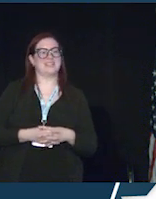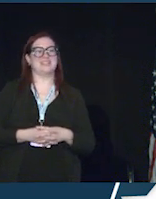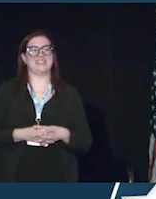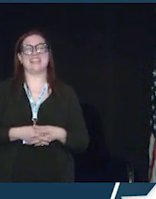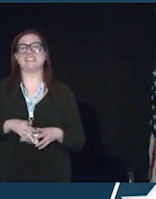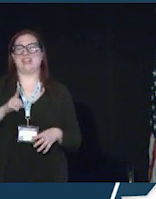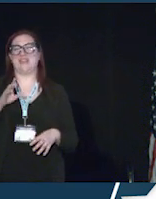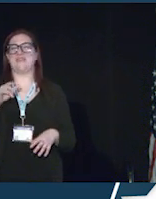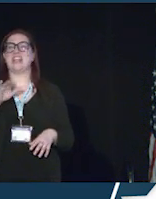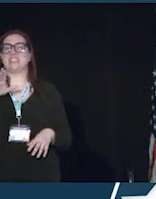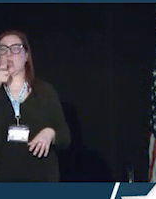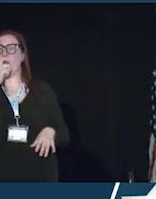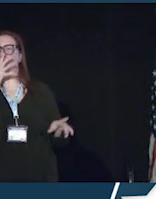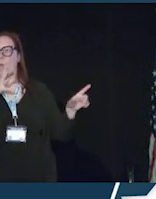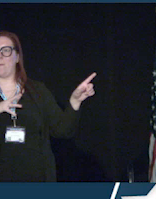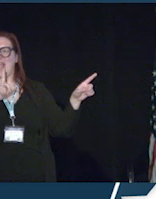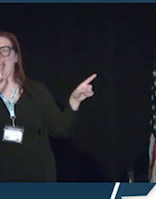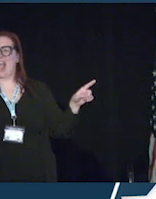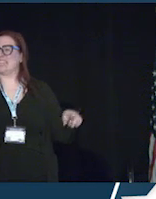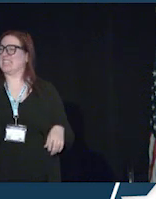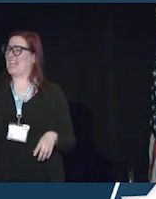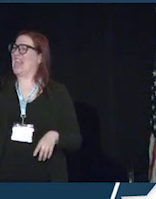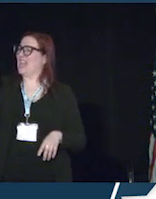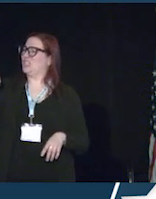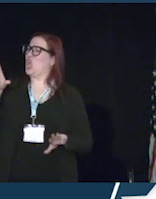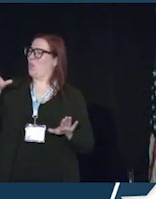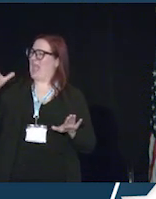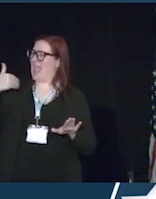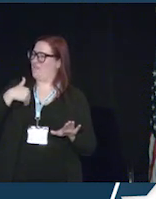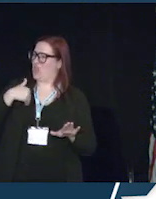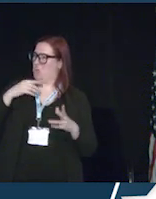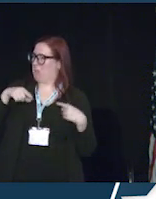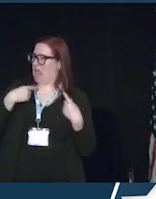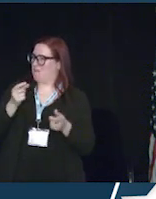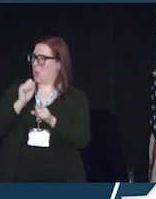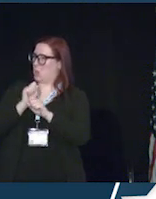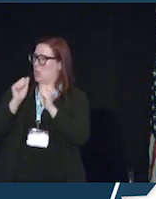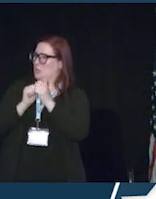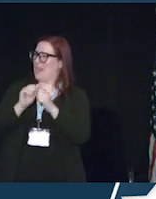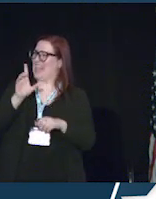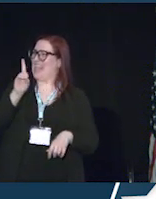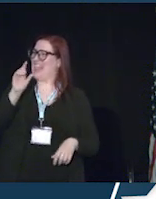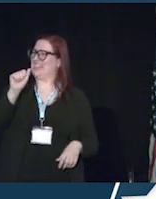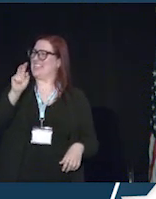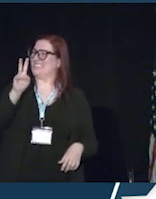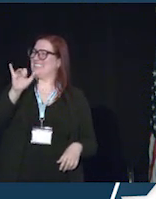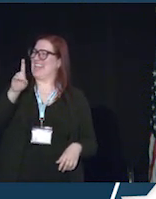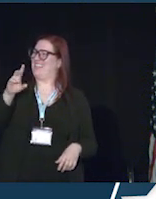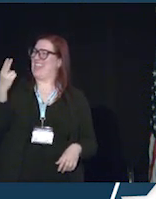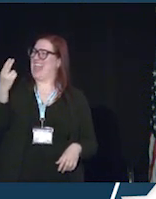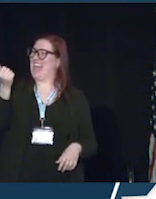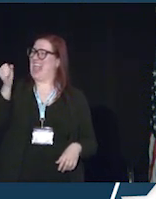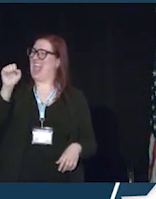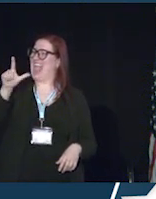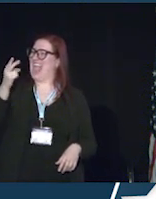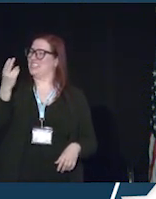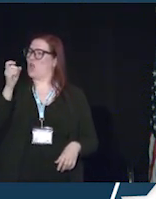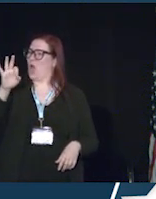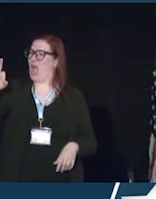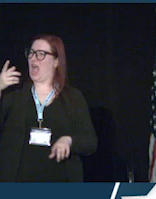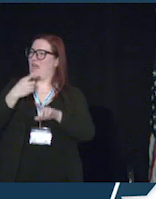A question for Zach. Have you ever had a chance to work with David Hasselhoff